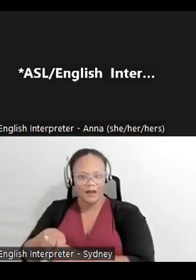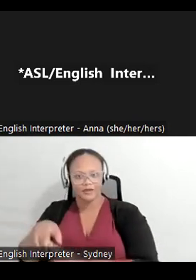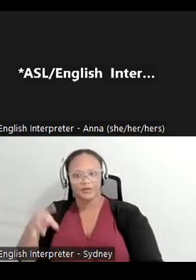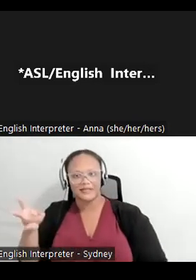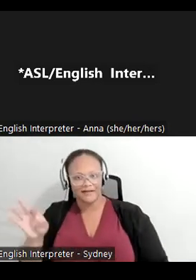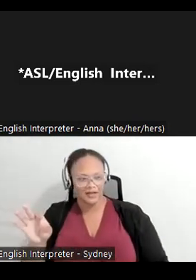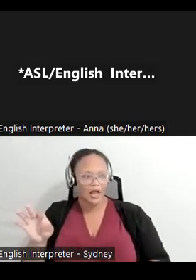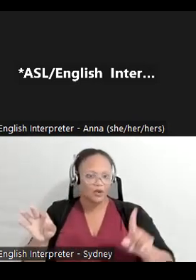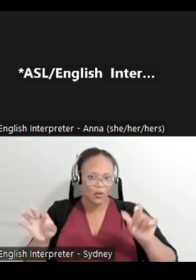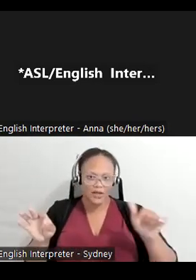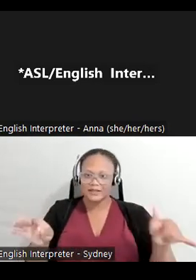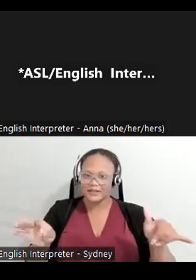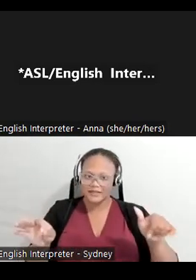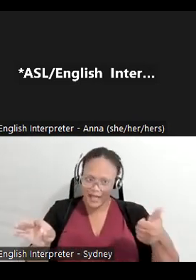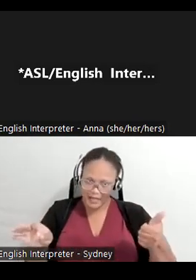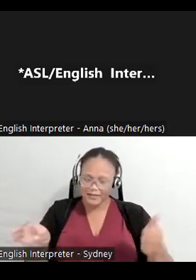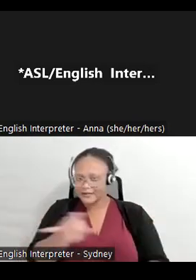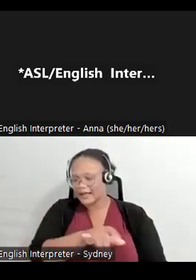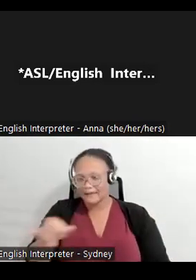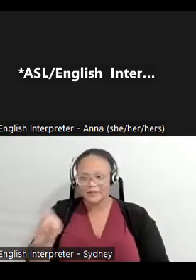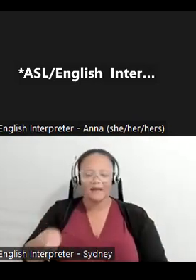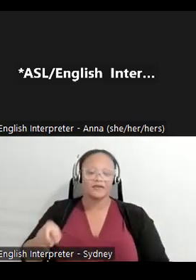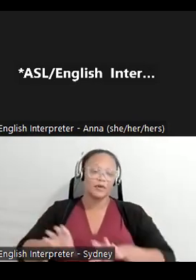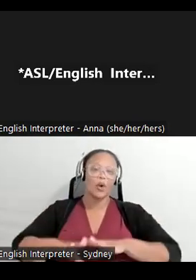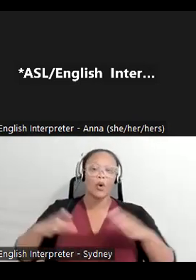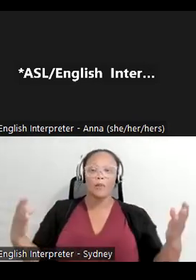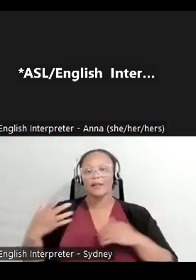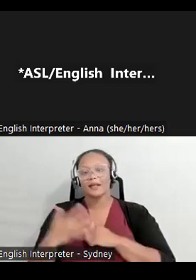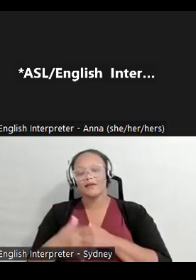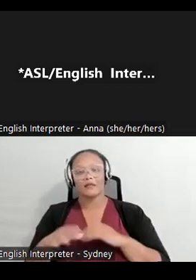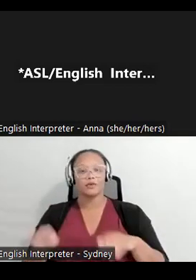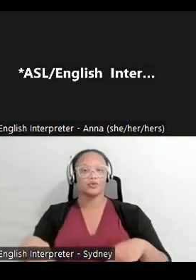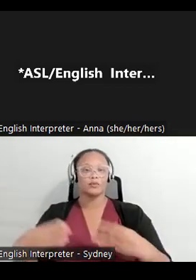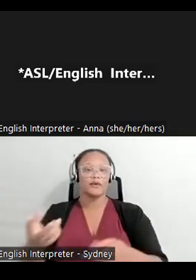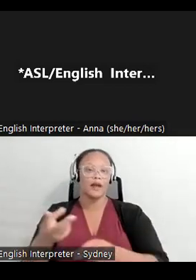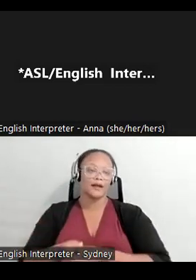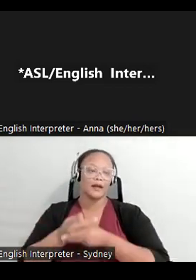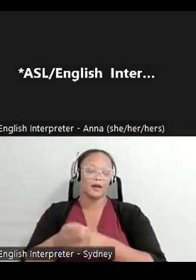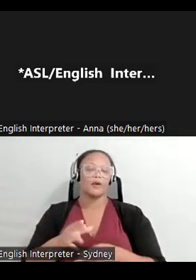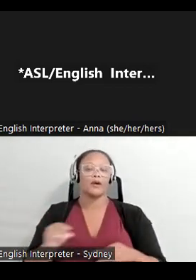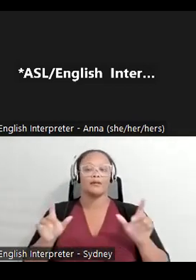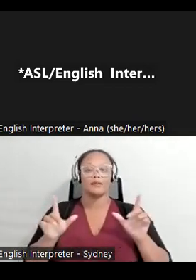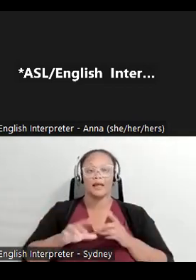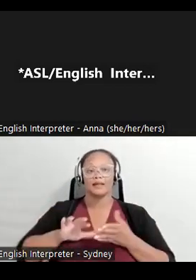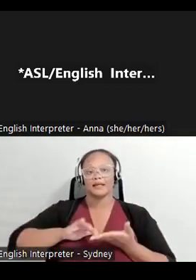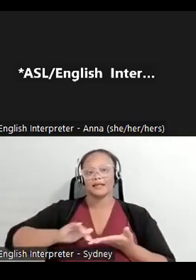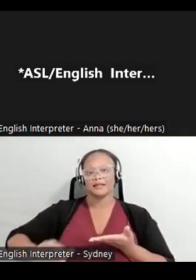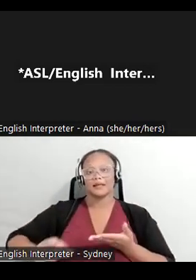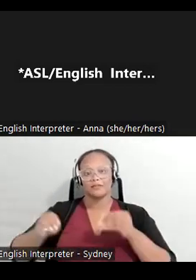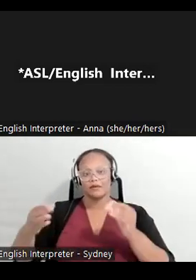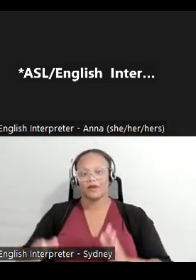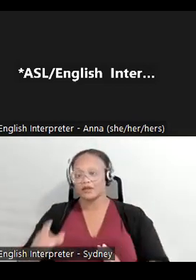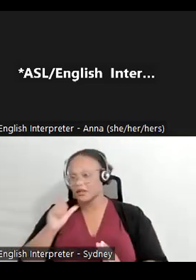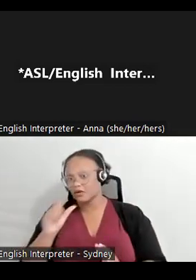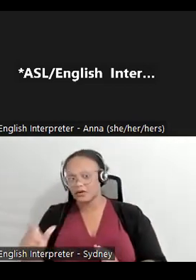rules. So they have to be open and available to provide care, and the license exempt providers that are no longer providing care